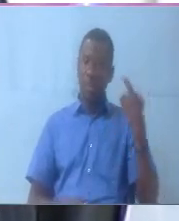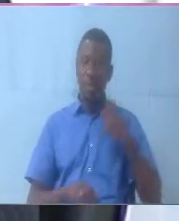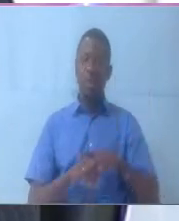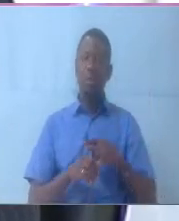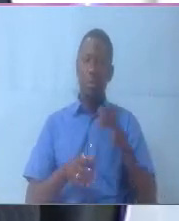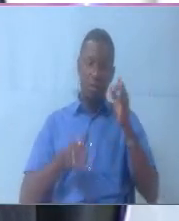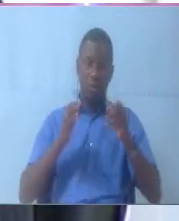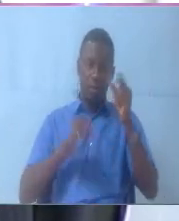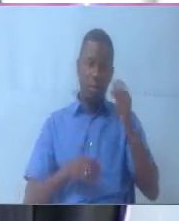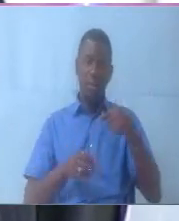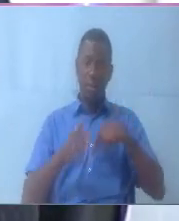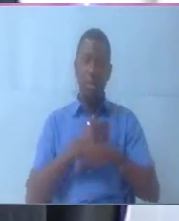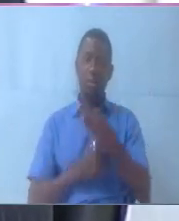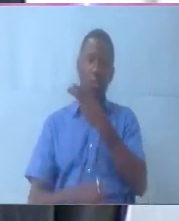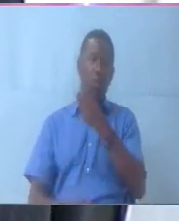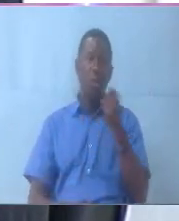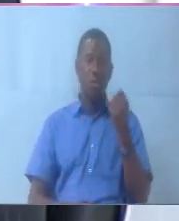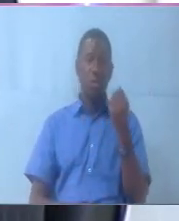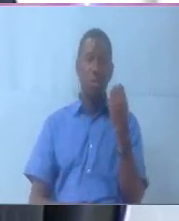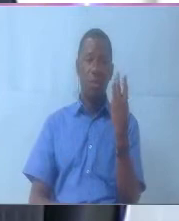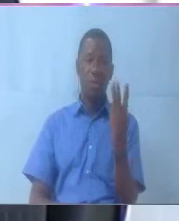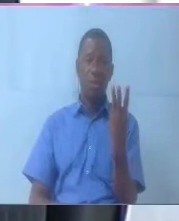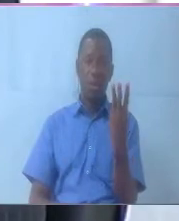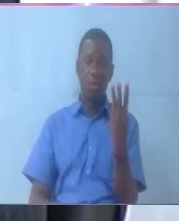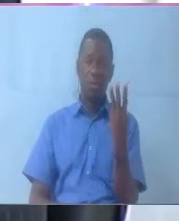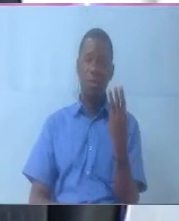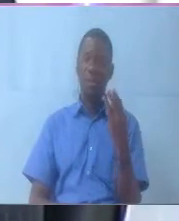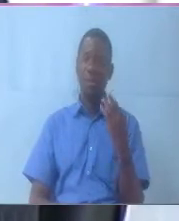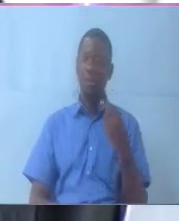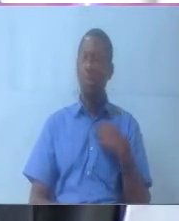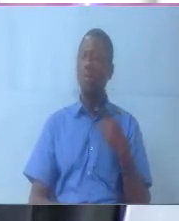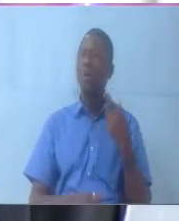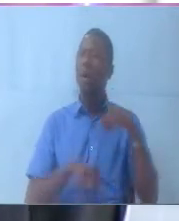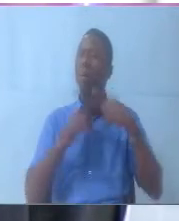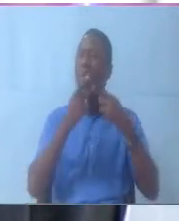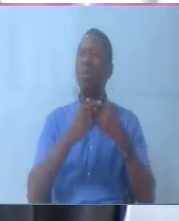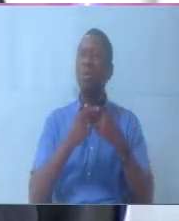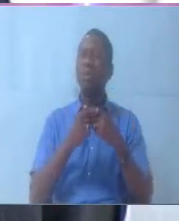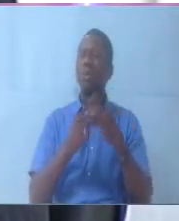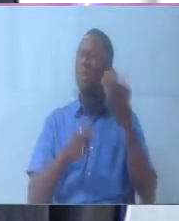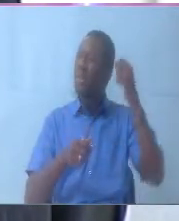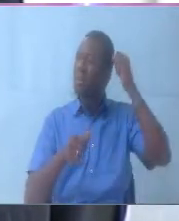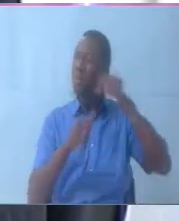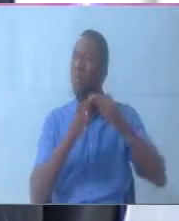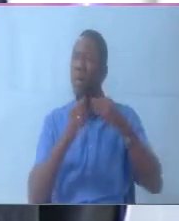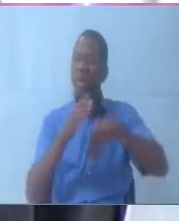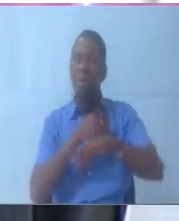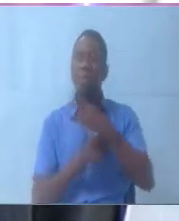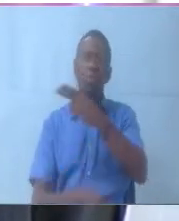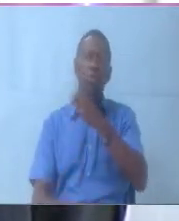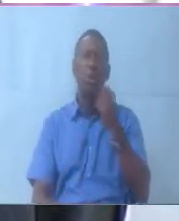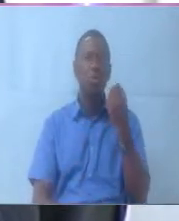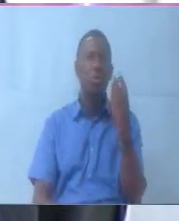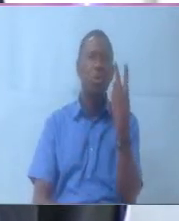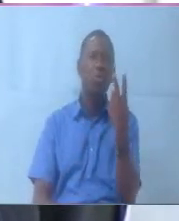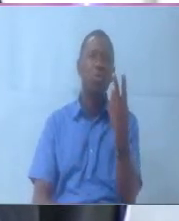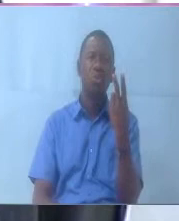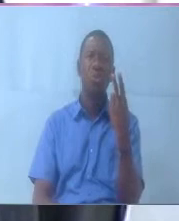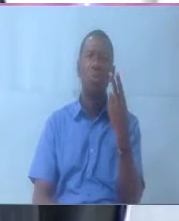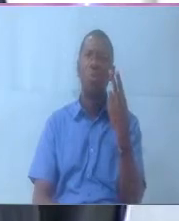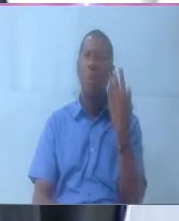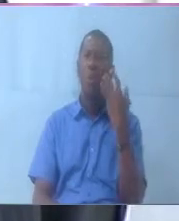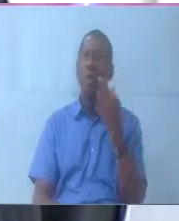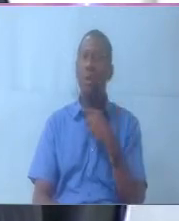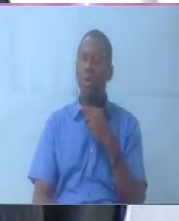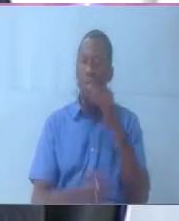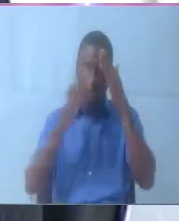And following the killing of several students by soldiers in 2002, demonstration. Talibolio balambaya